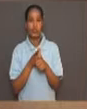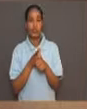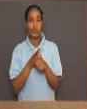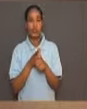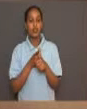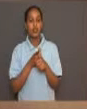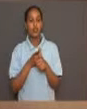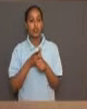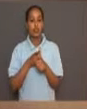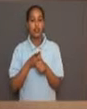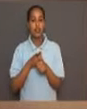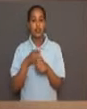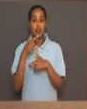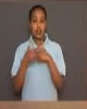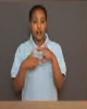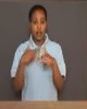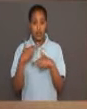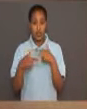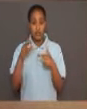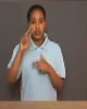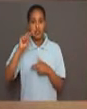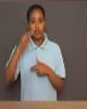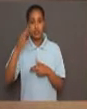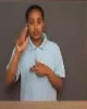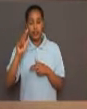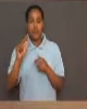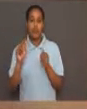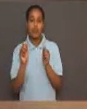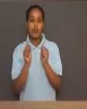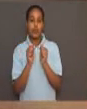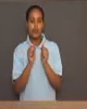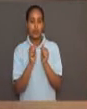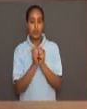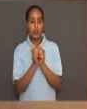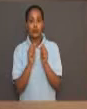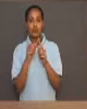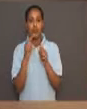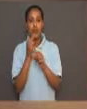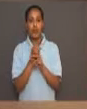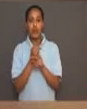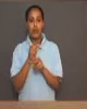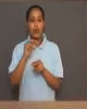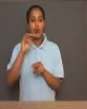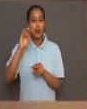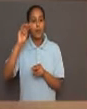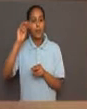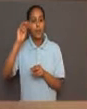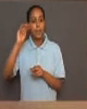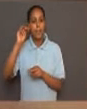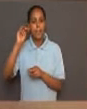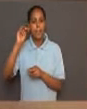anhydrous ammonia reacts with phosphoric acid to form